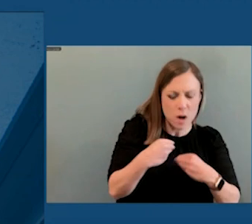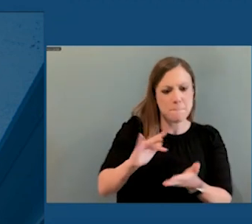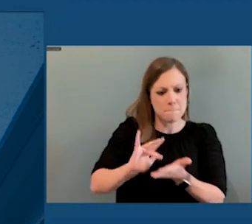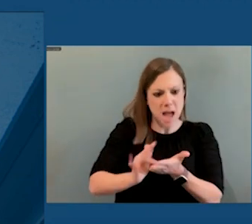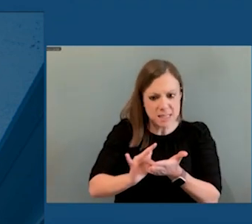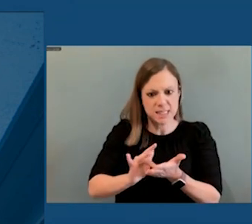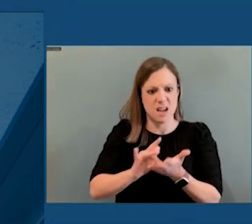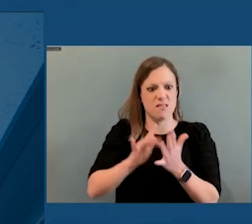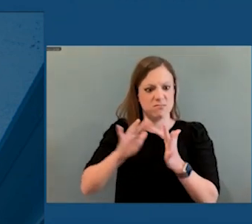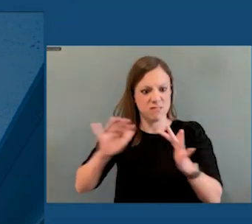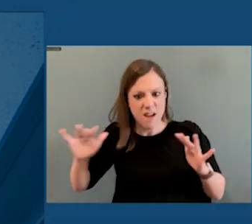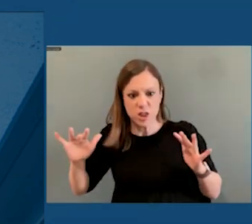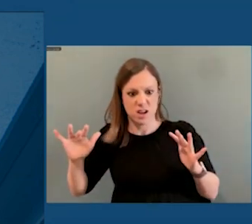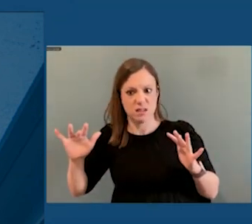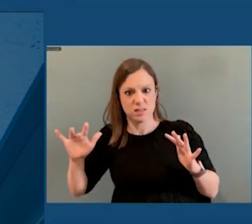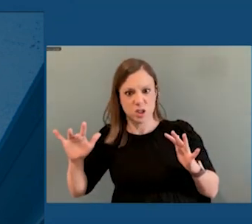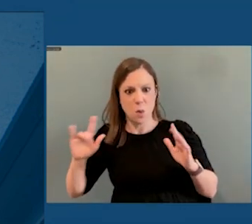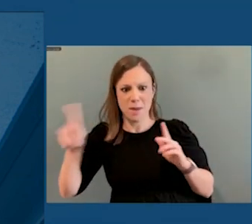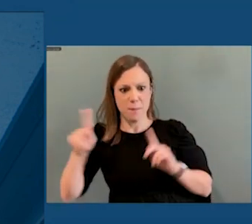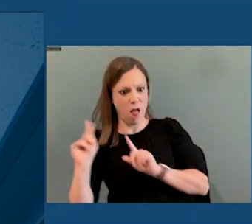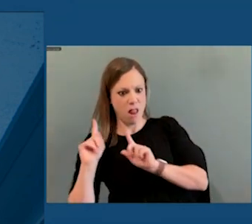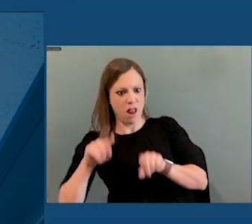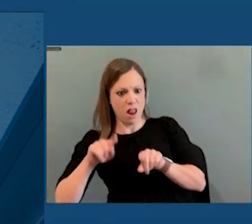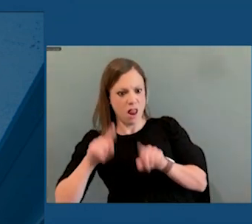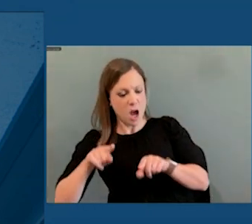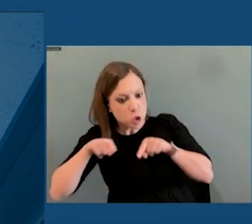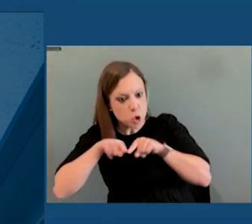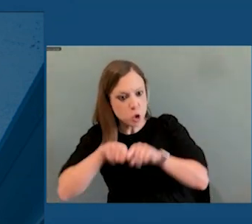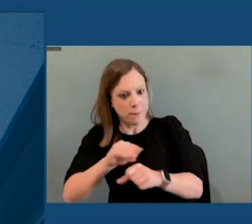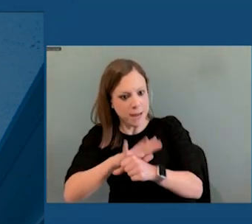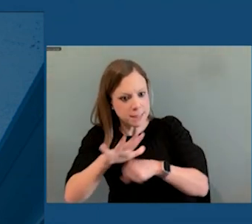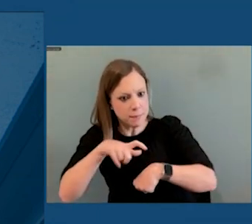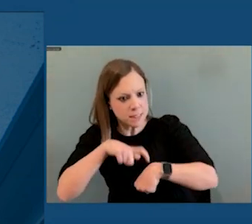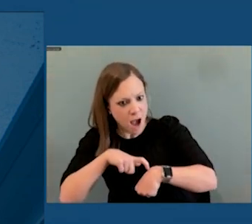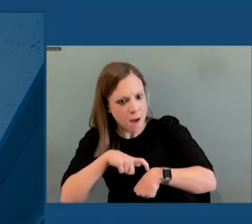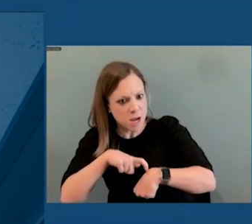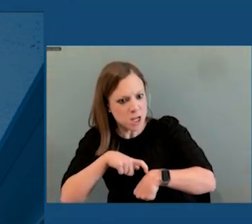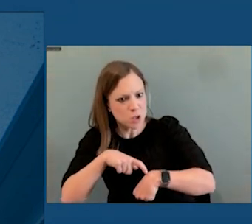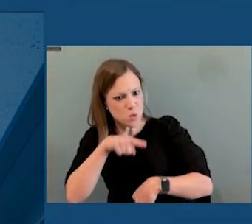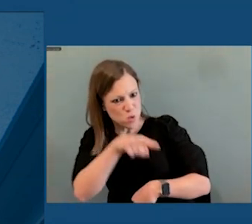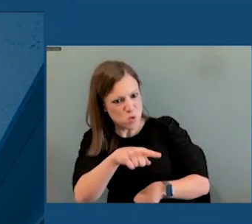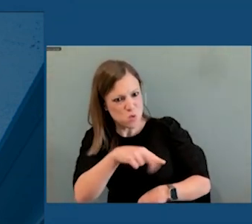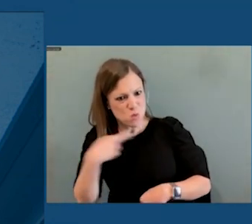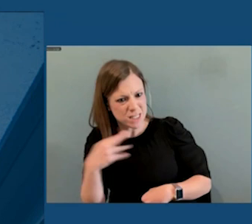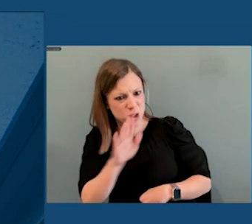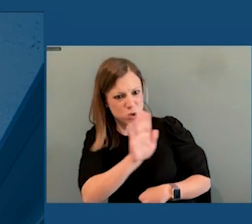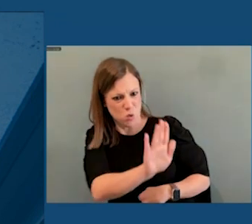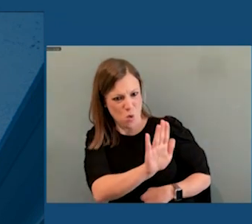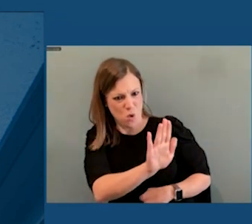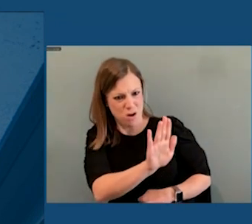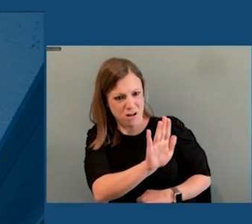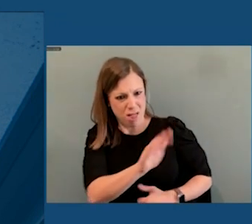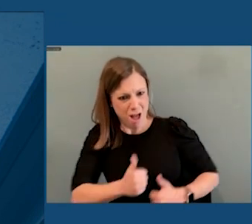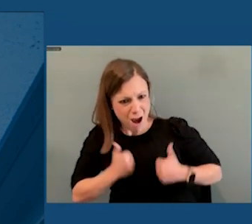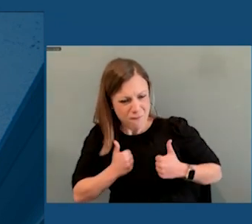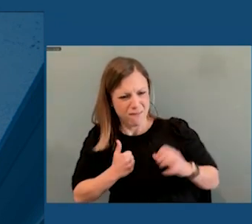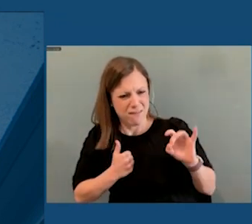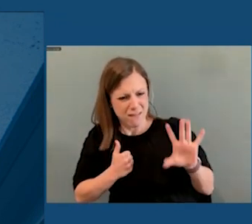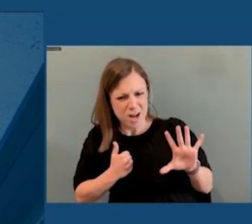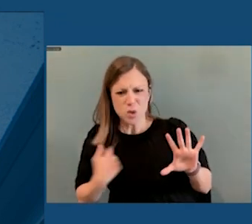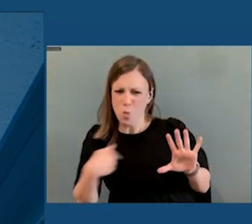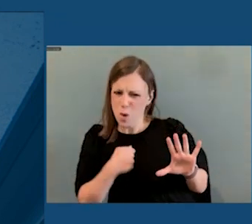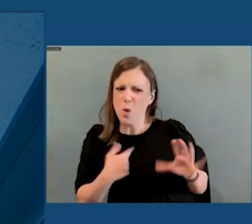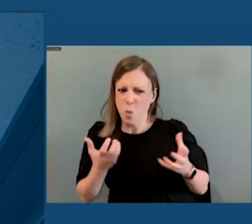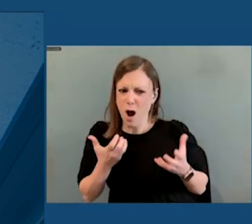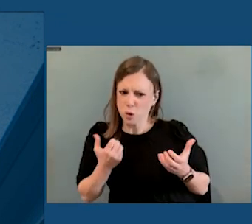Yorkers safe and healthy, even to the detriment of themselves. So to reduce the scourge of